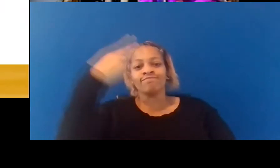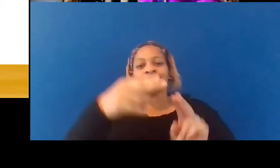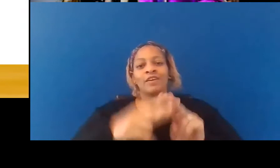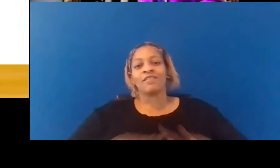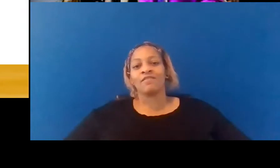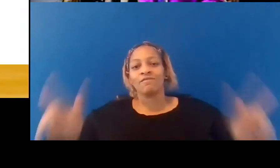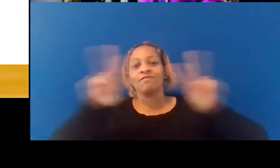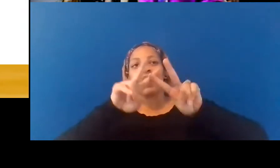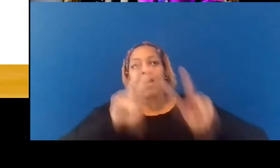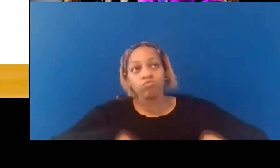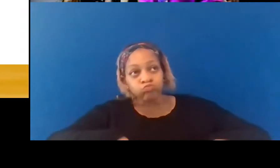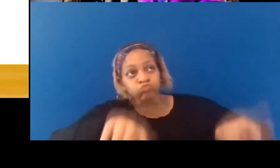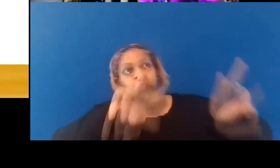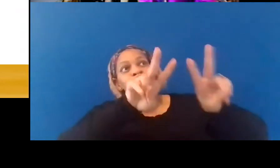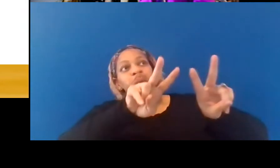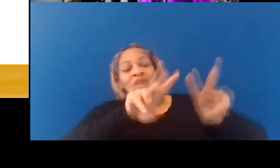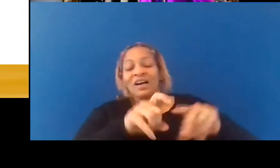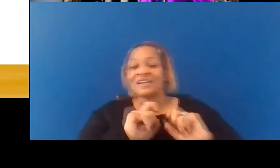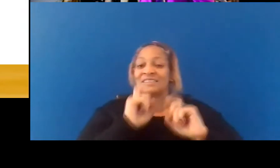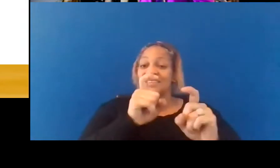to set a price